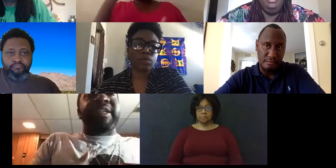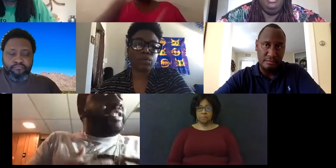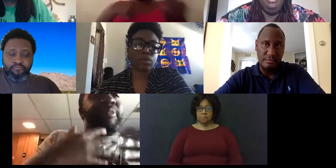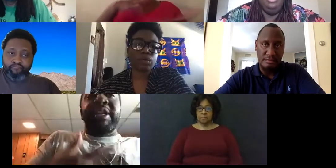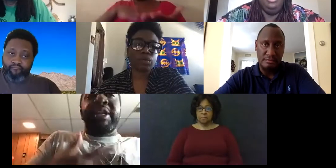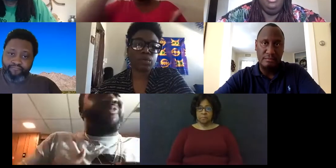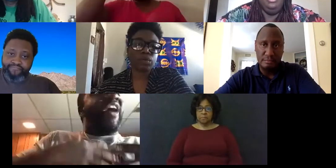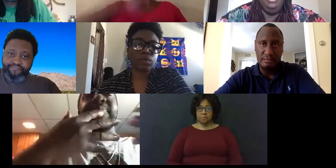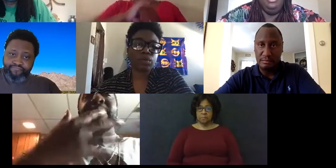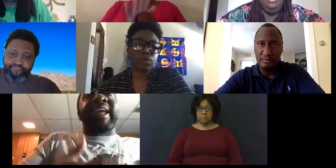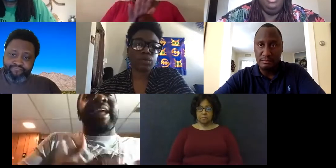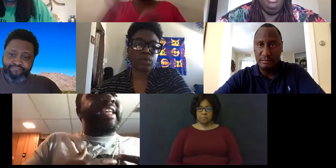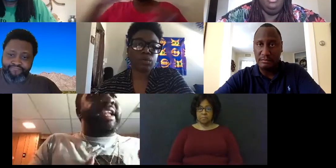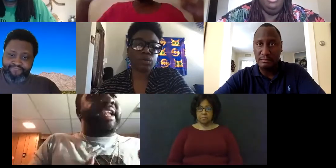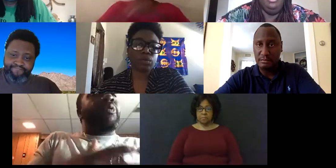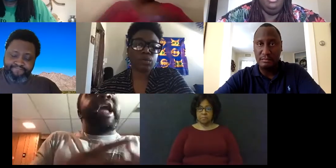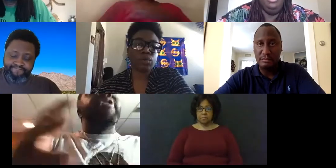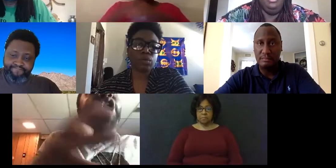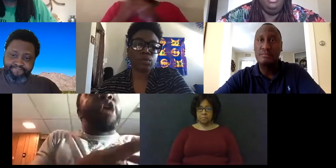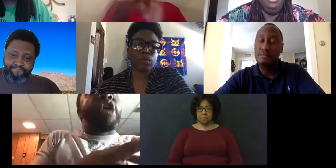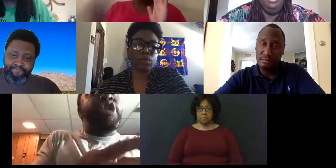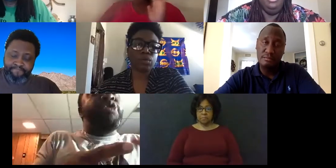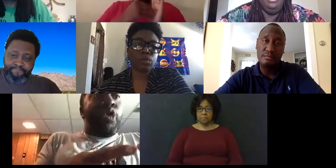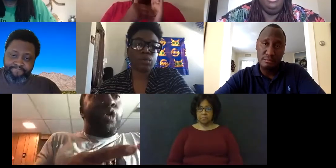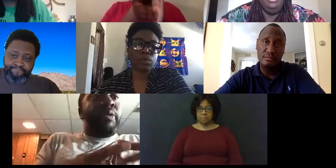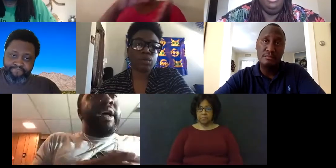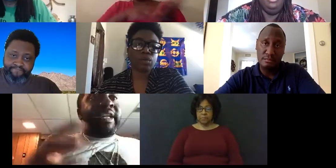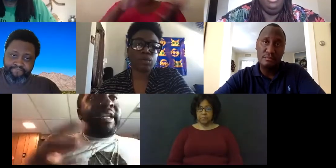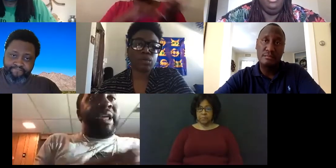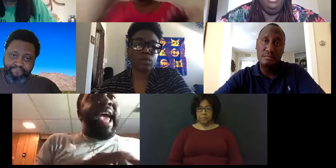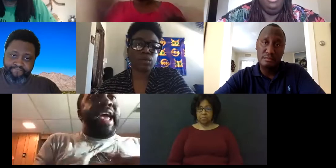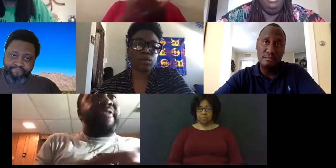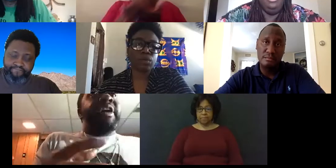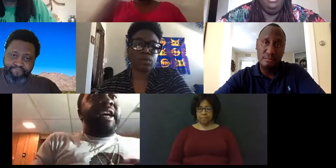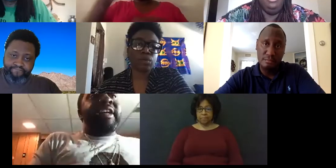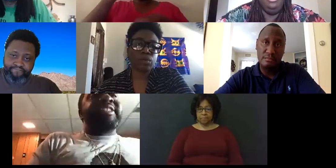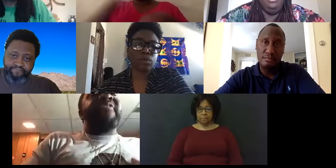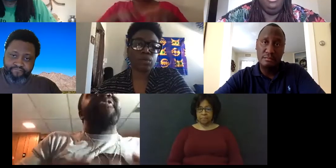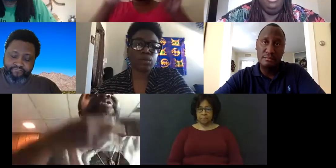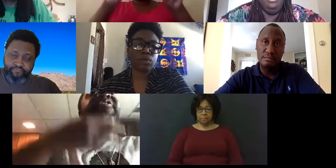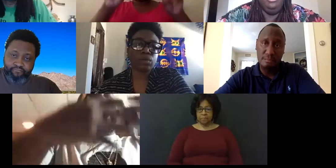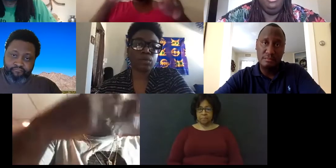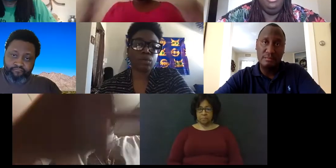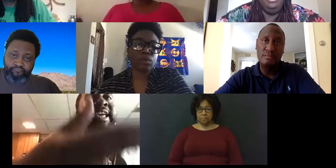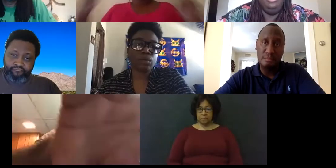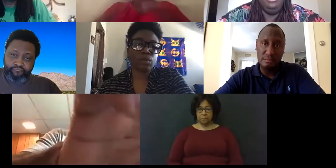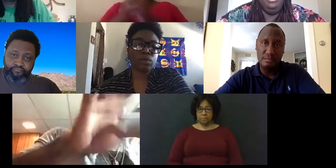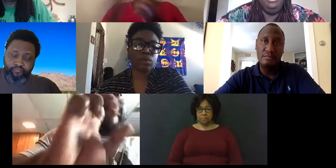it's time to be fighting back again. And learn the new normal that we have to fight